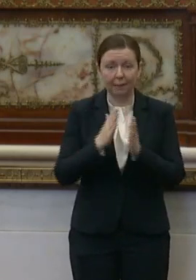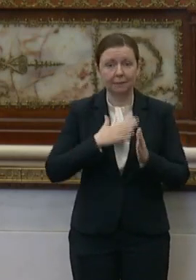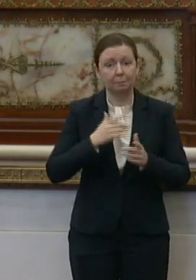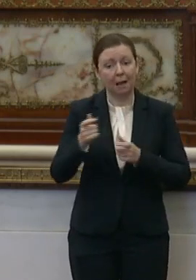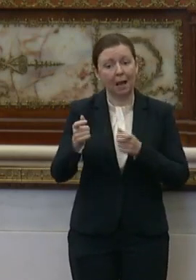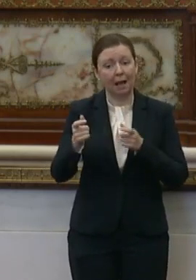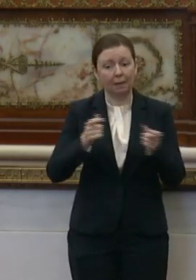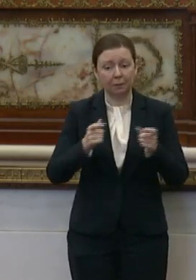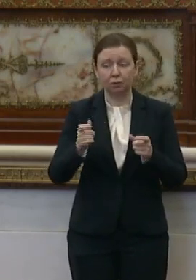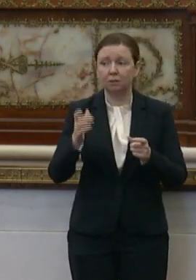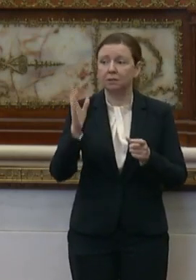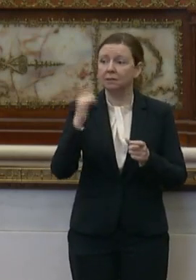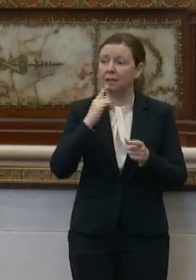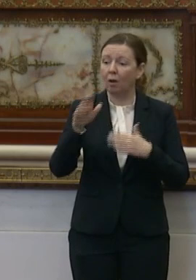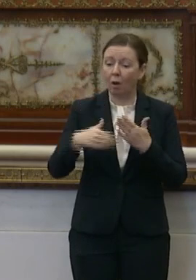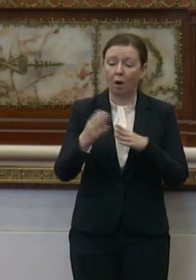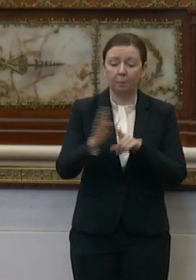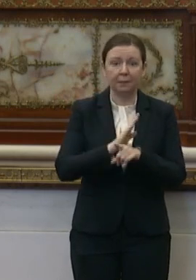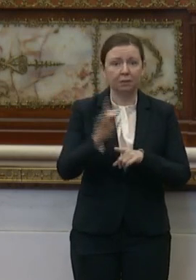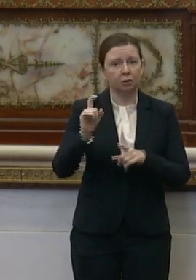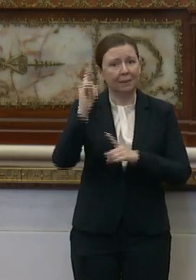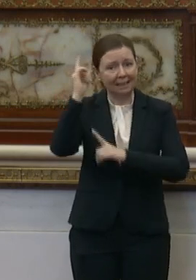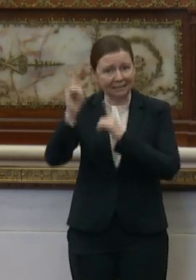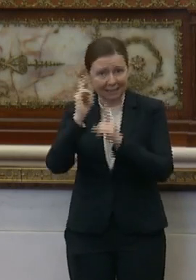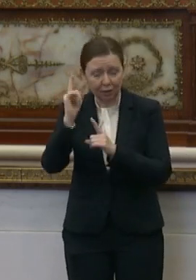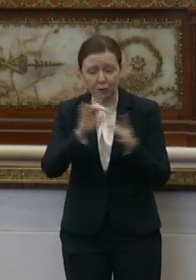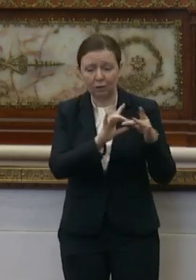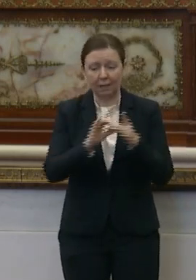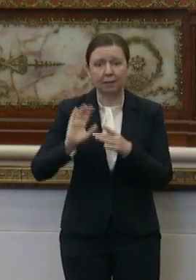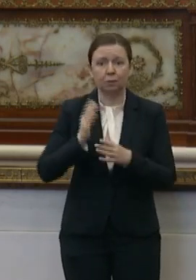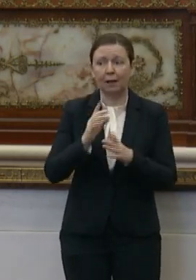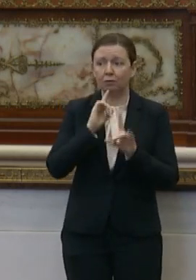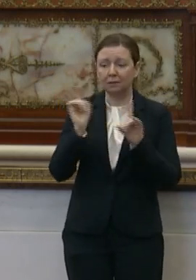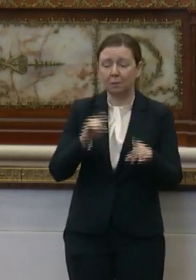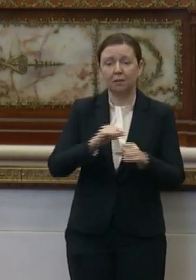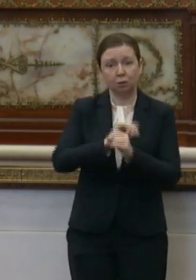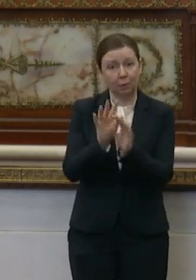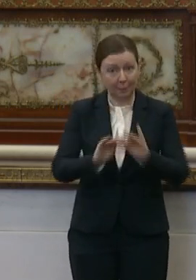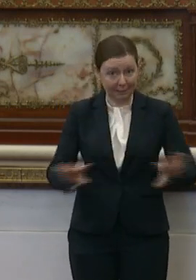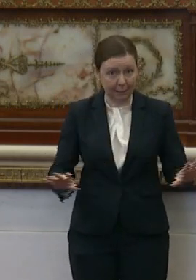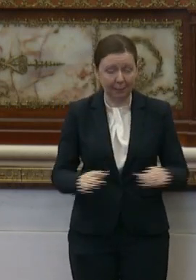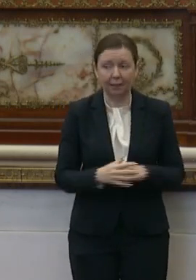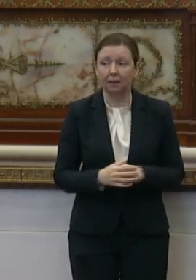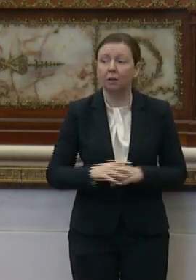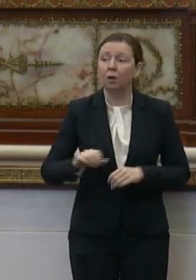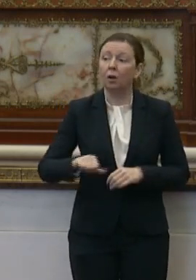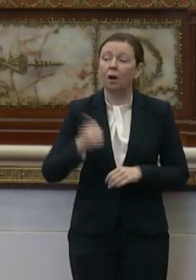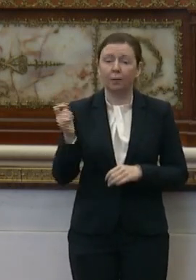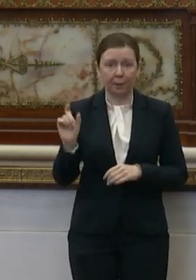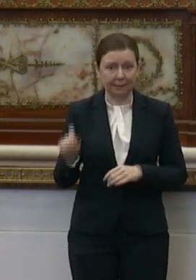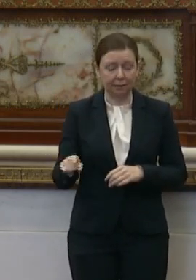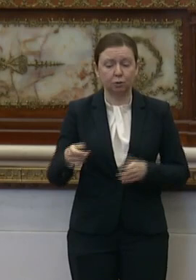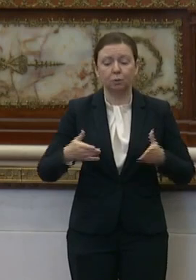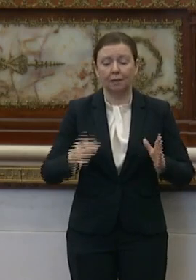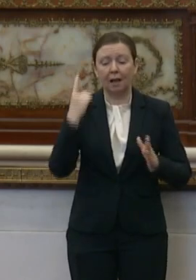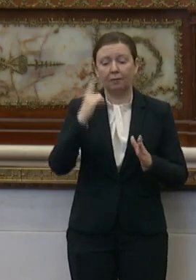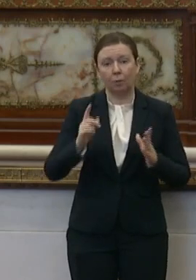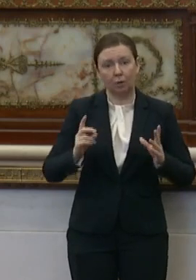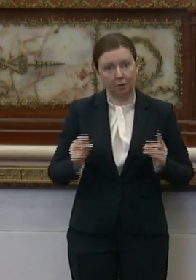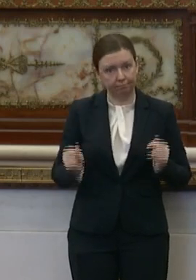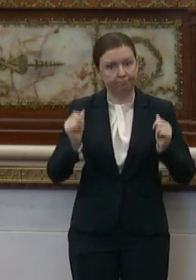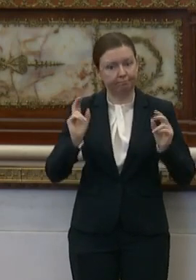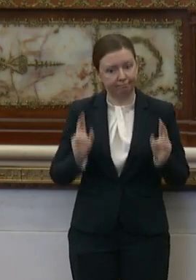administration note all business before council that should be considered related to our response to the pandemic or otherwise necessary to allow for expedited